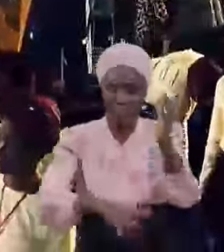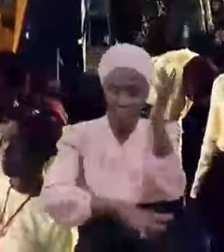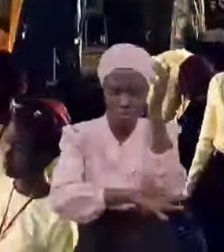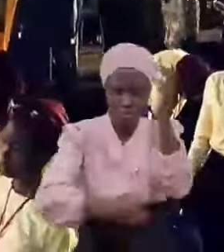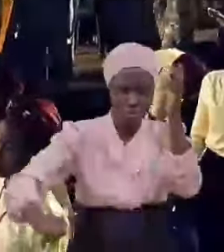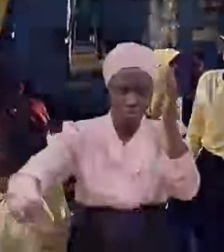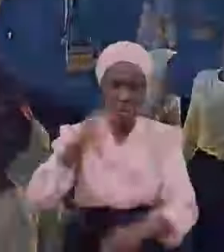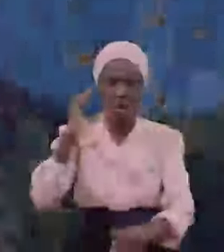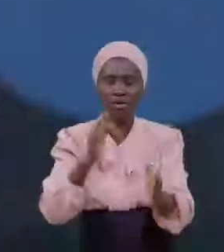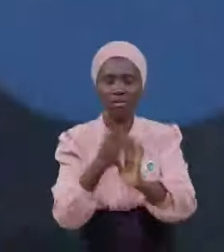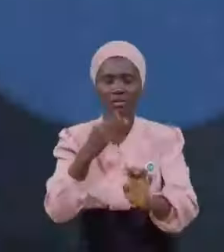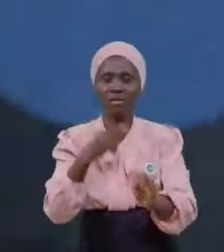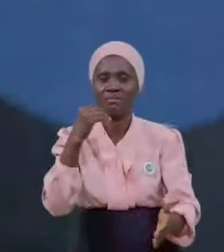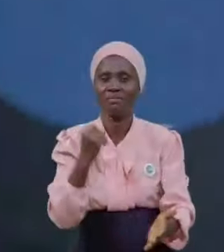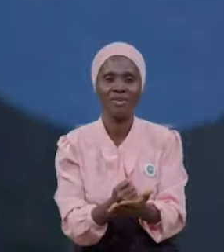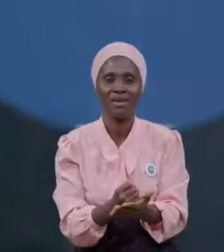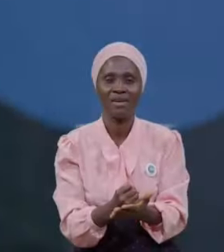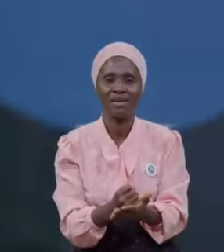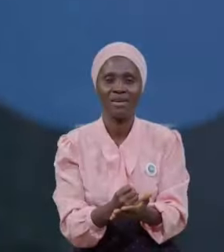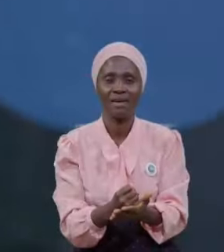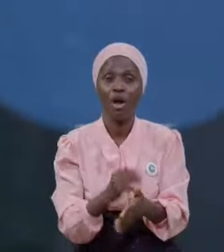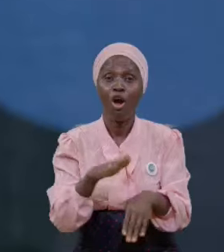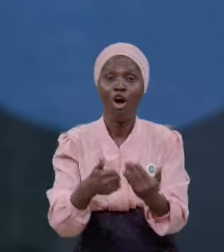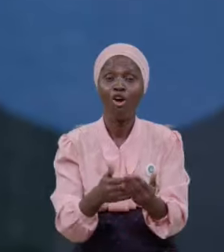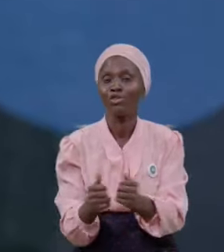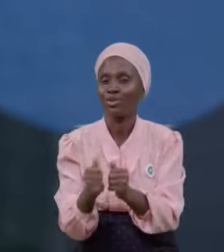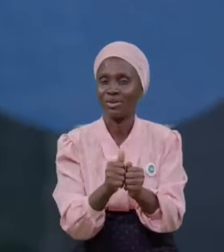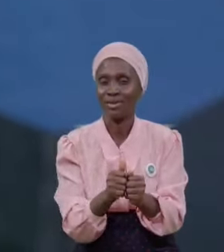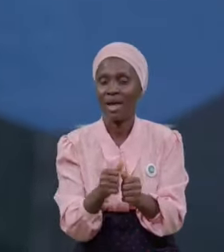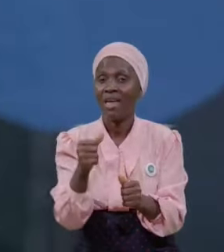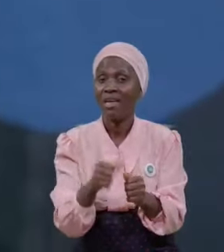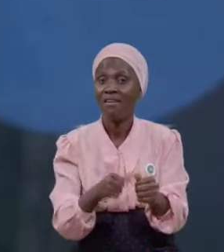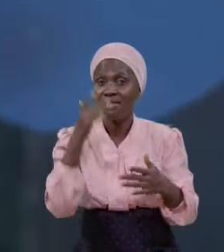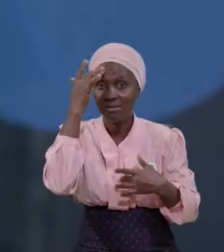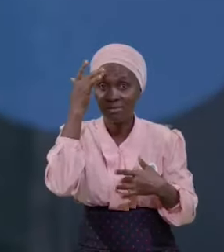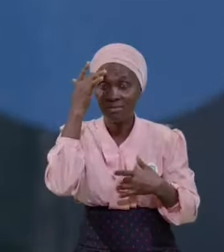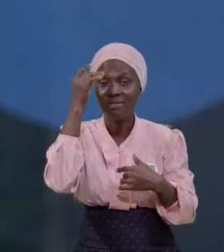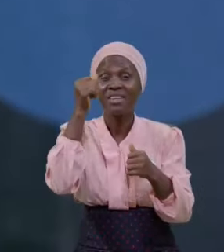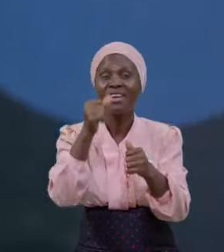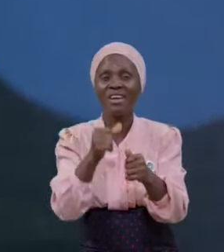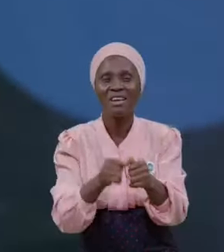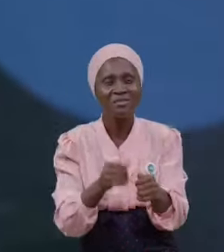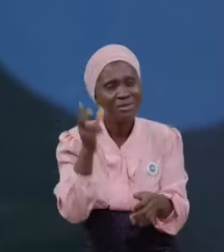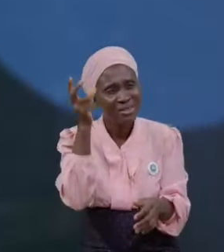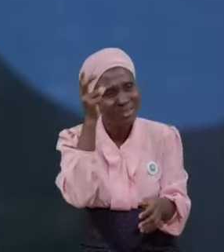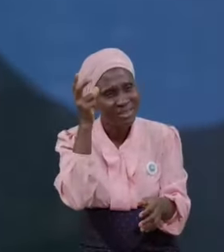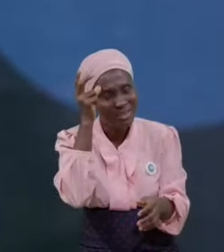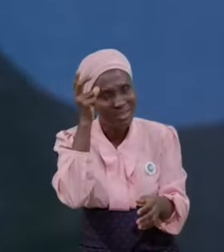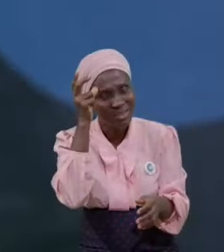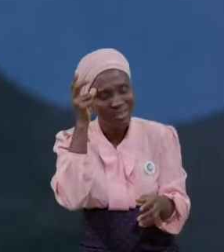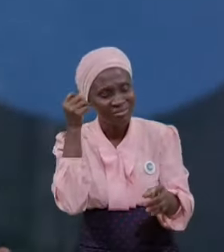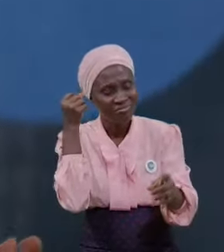Altogether, every sickness, every demonic attack and affliction, everything you